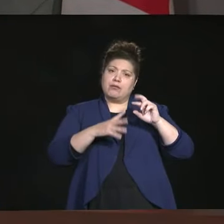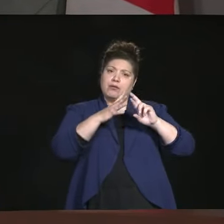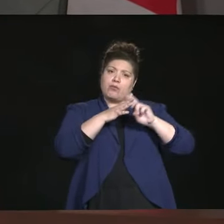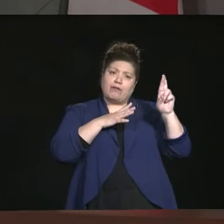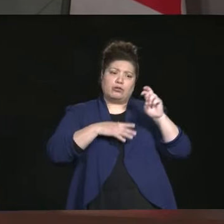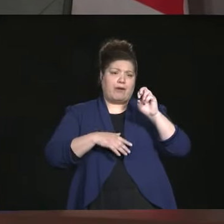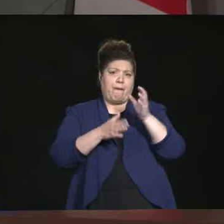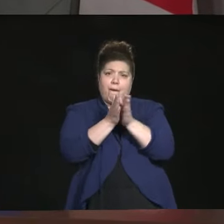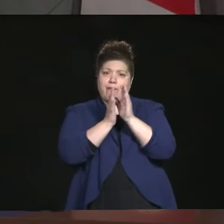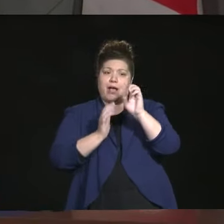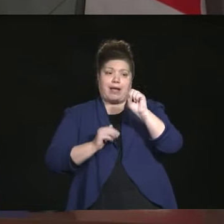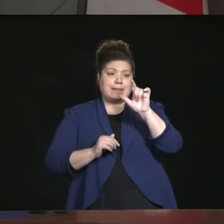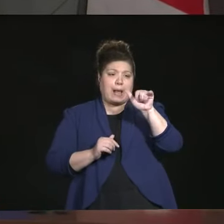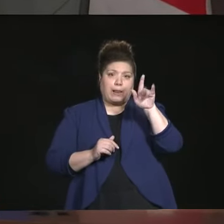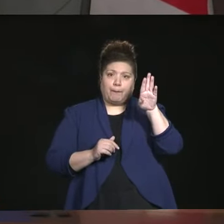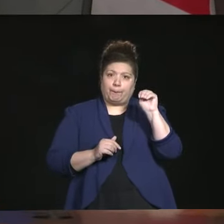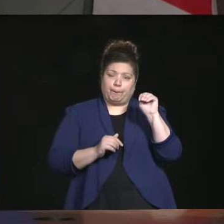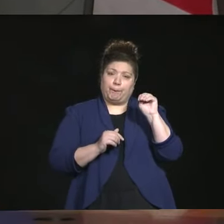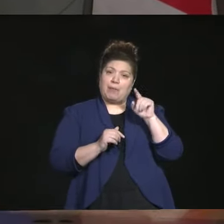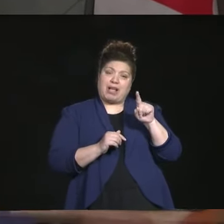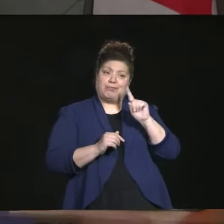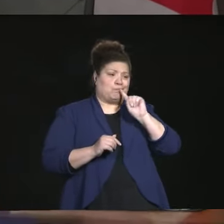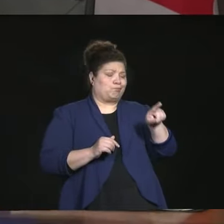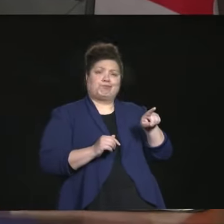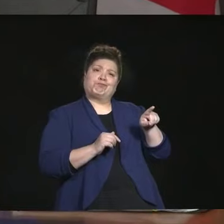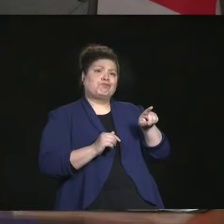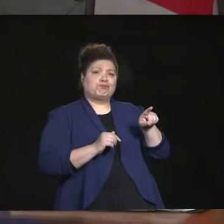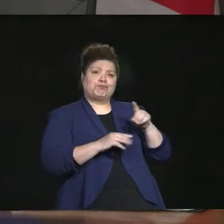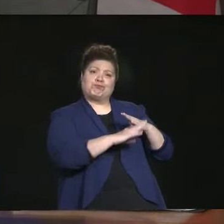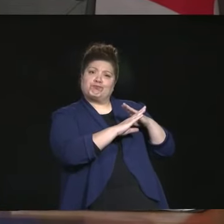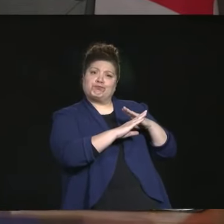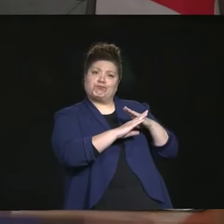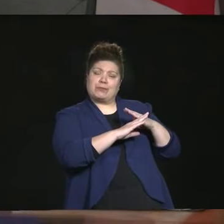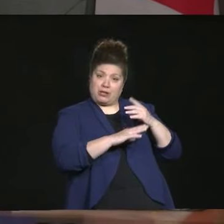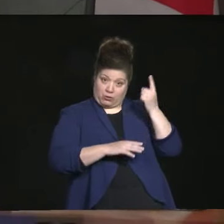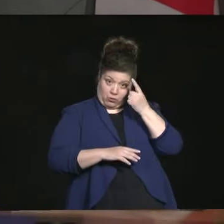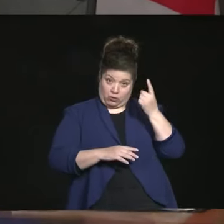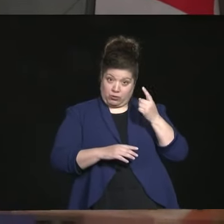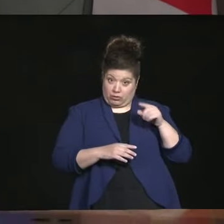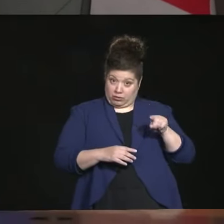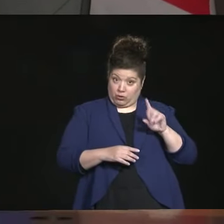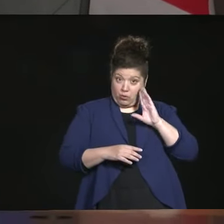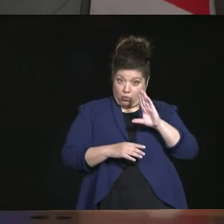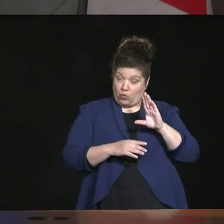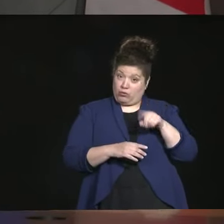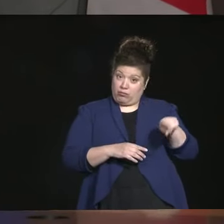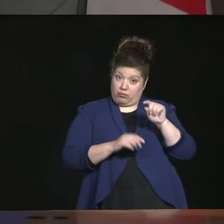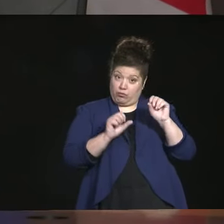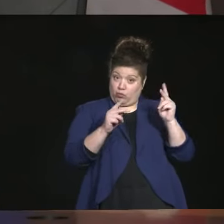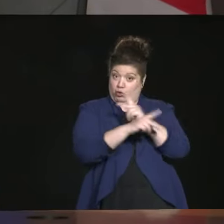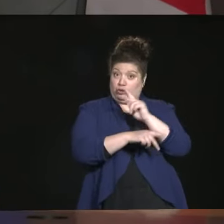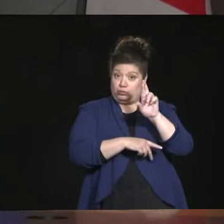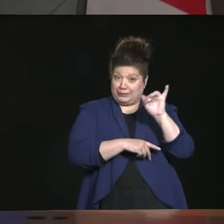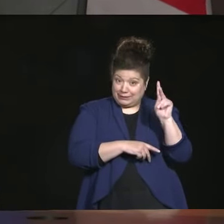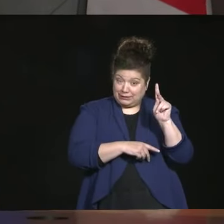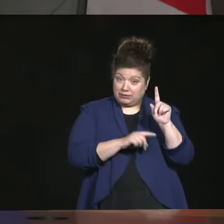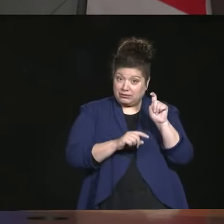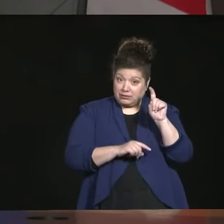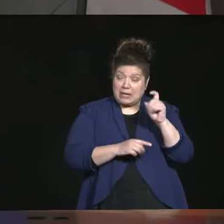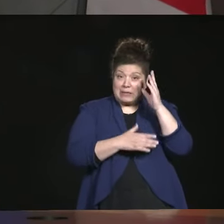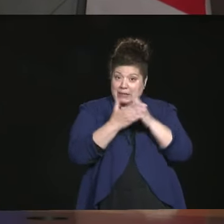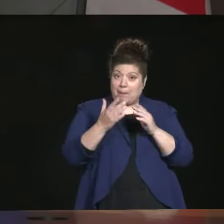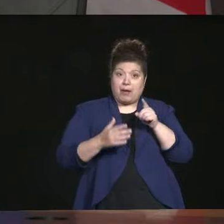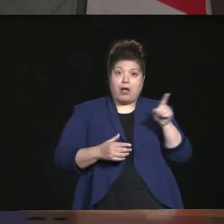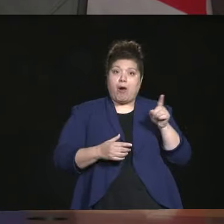I'm wondering if you think this will help public health, if this is putting people at more risk, if we see people sneaking around to come in without